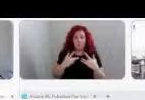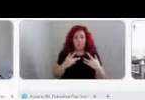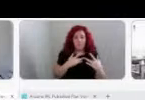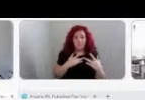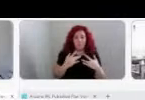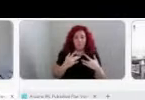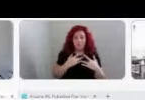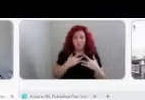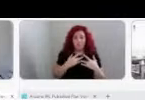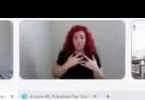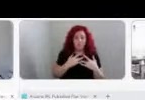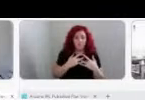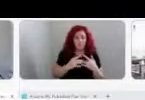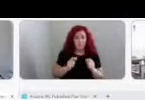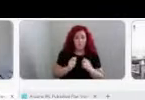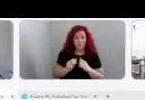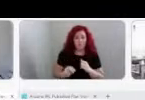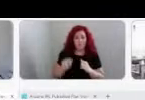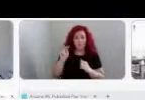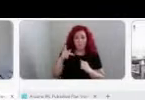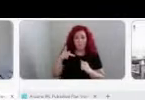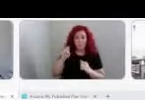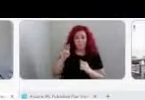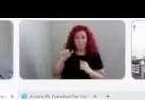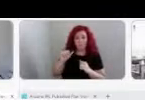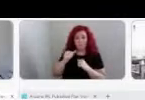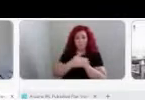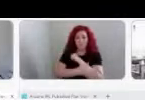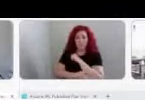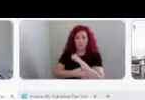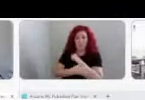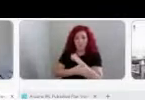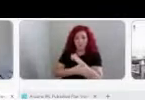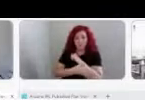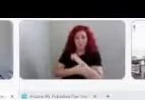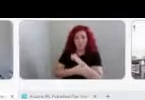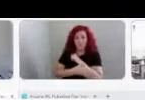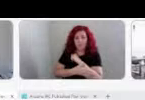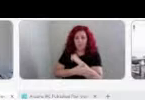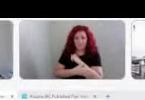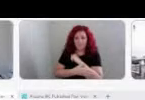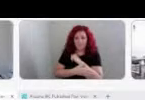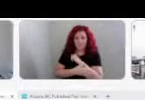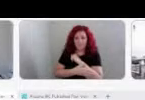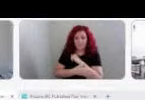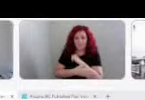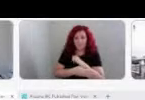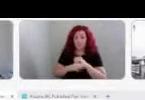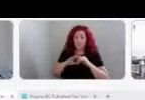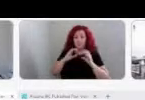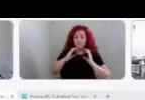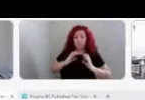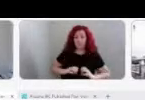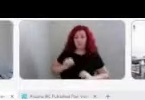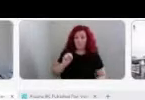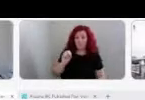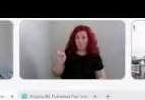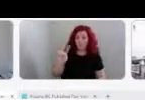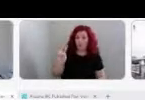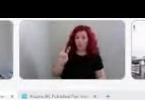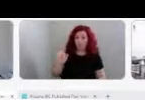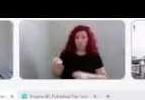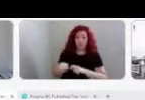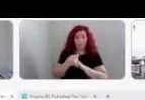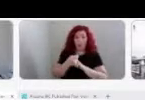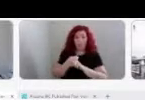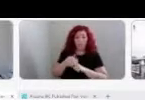northern pima county places recently the citizens of oro valley helped turn the former golf course into a nature